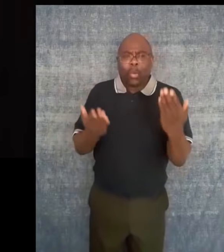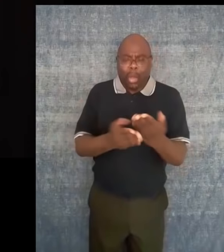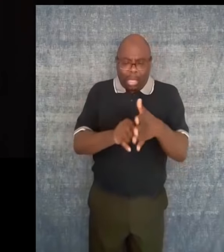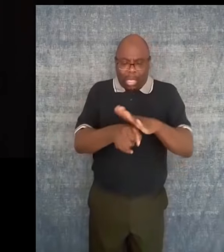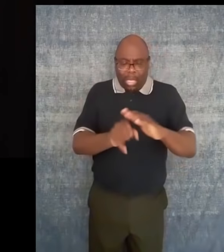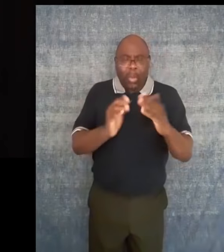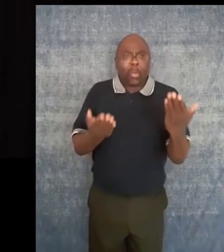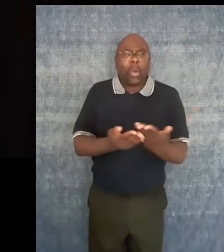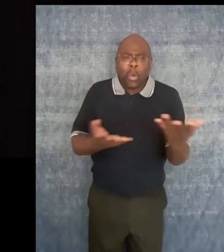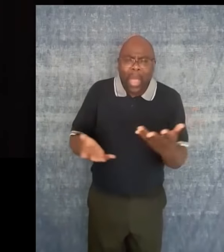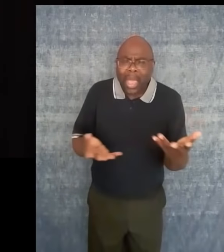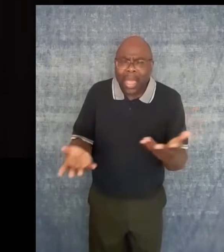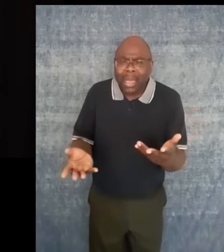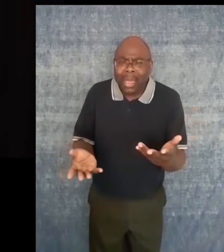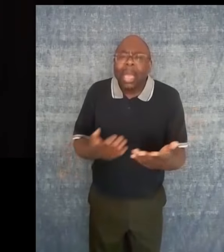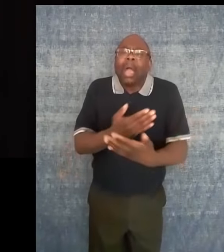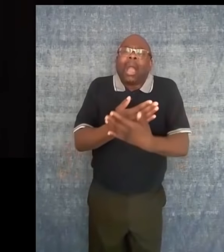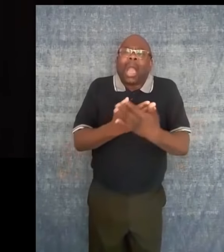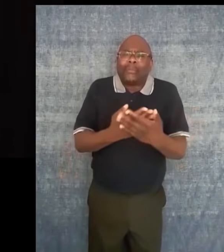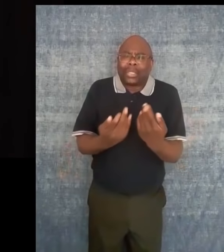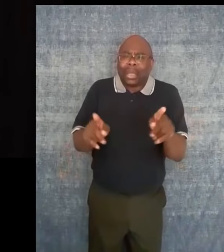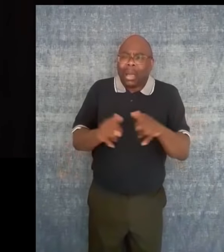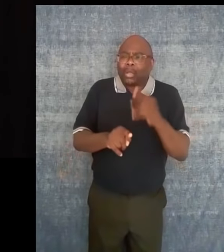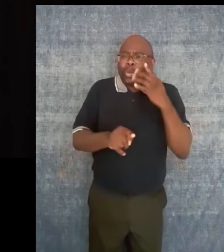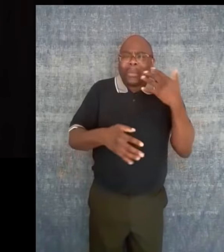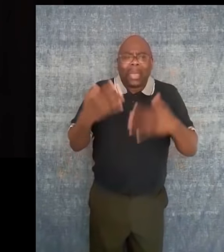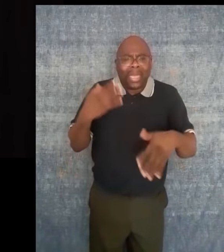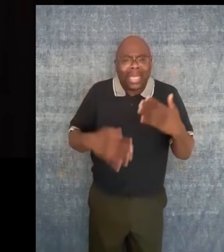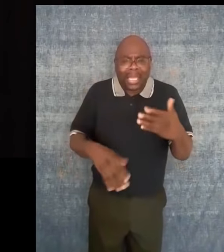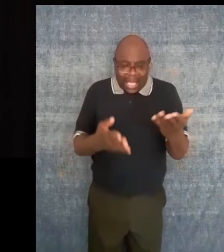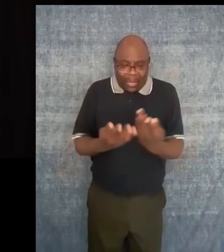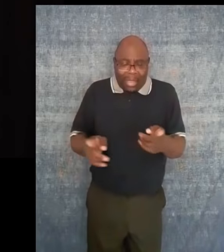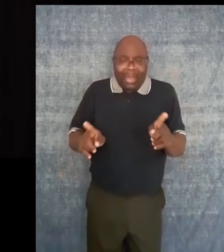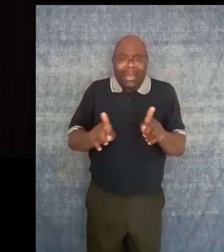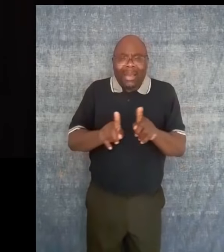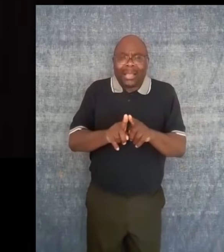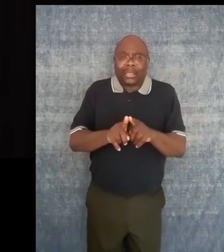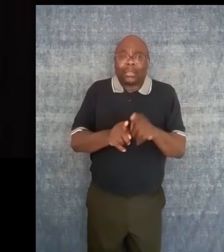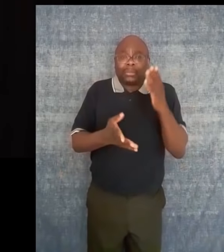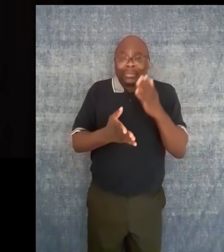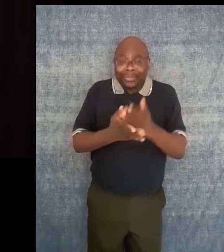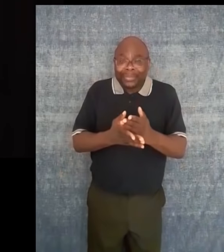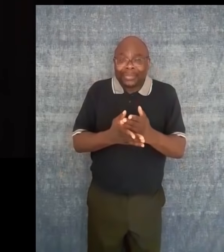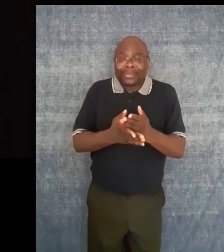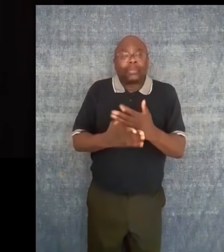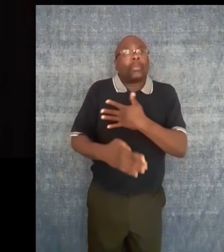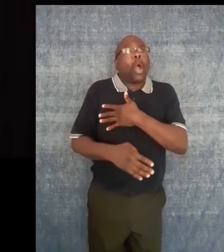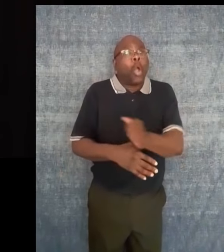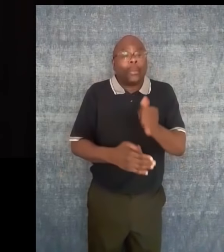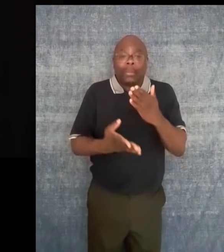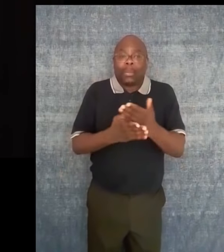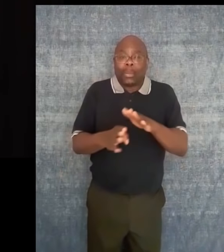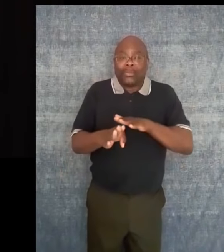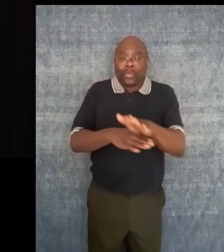world? He is comforting us in our pain, and he's giving us a sure and certain hope for